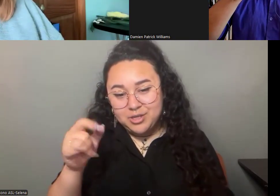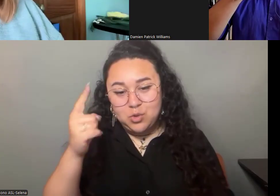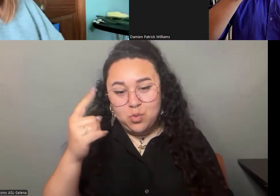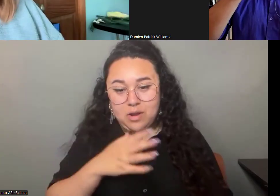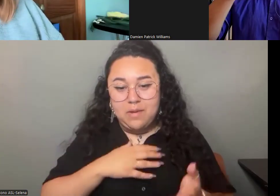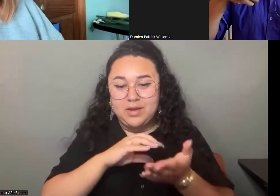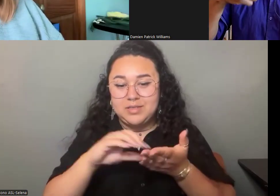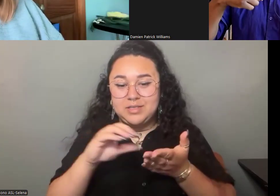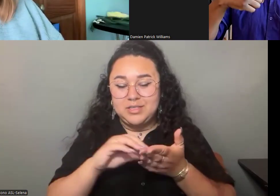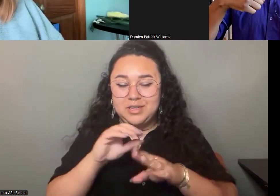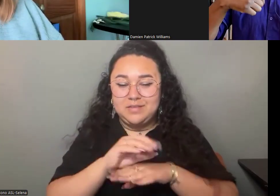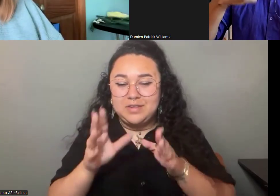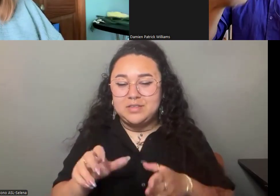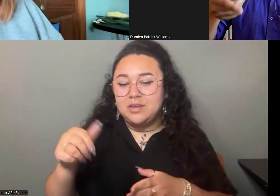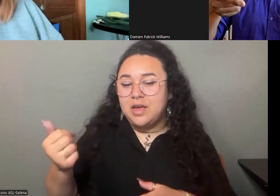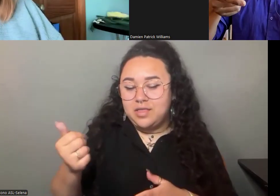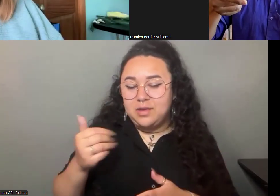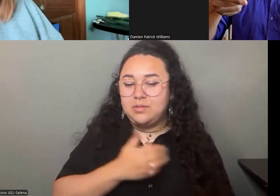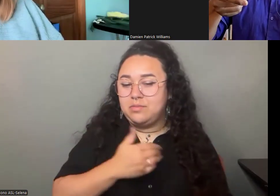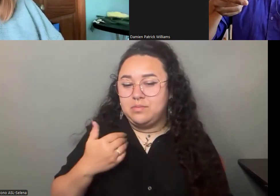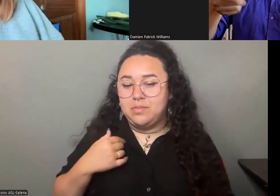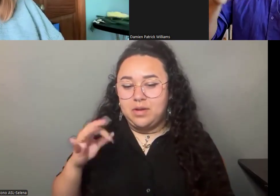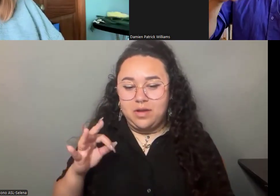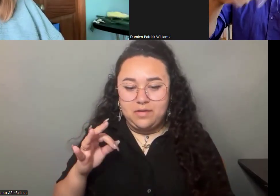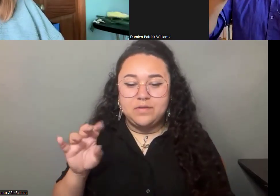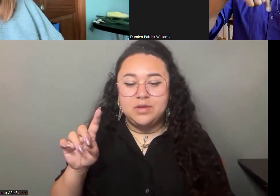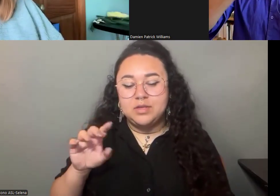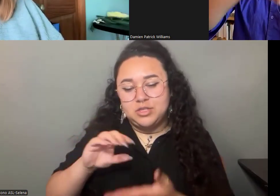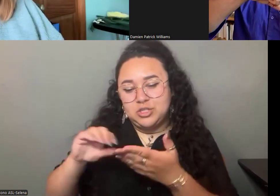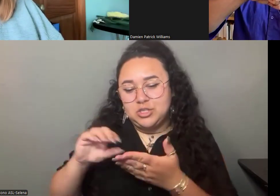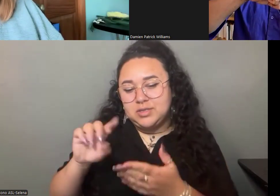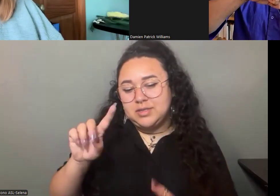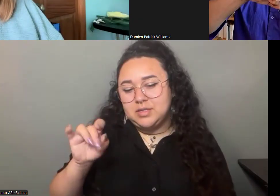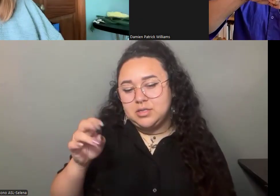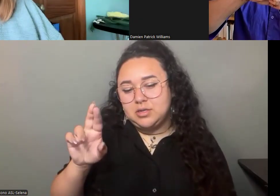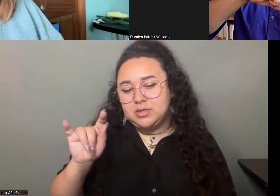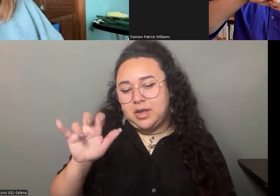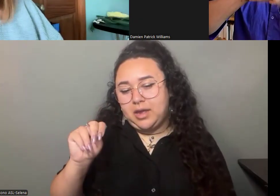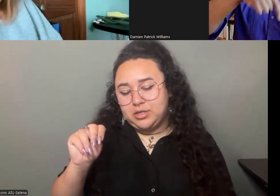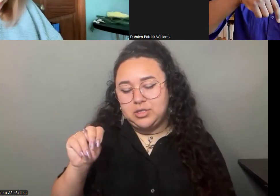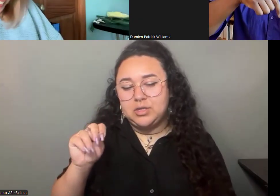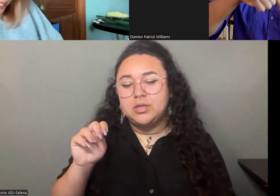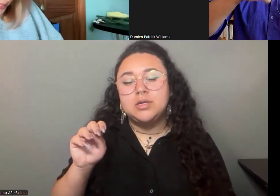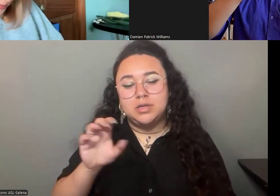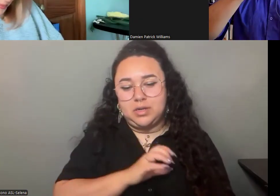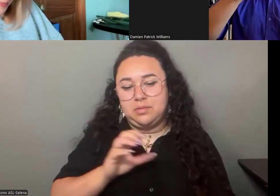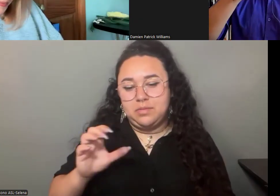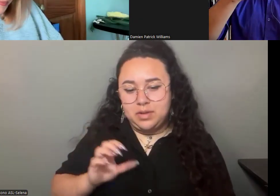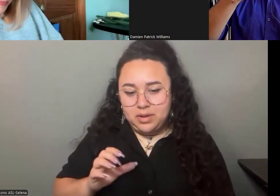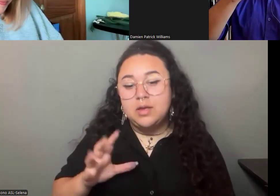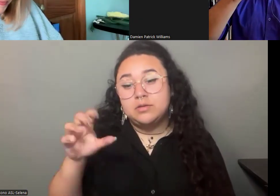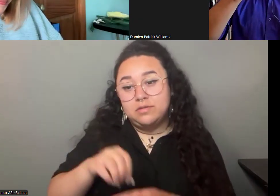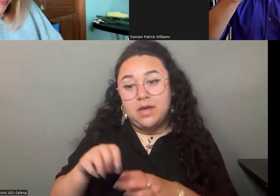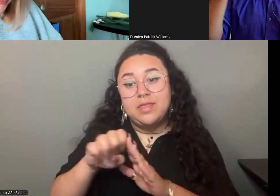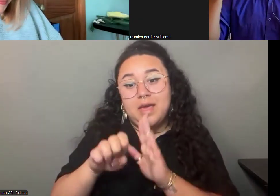And another member of my dissertation committee was the host for IEEE Ethics last week, Sylvester Johnson.